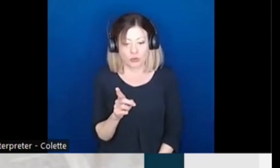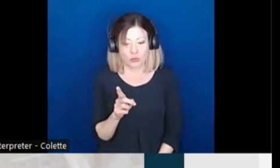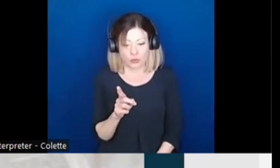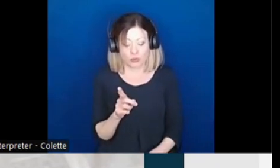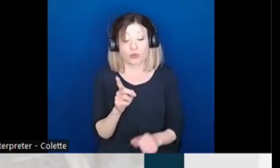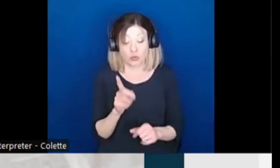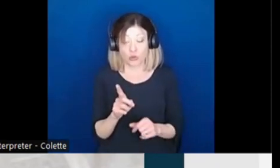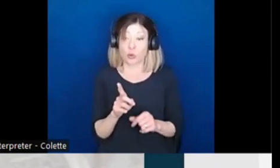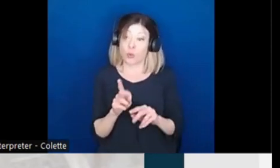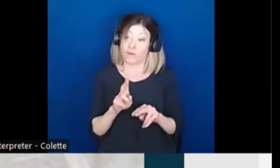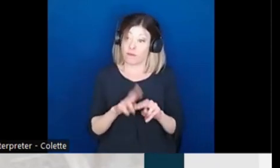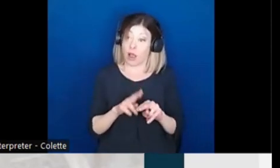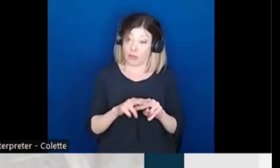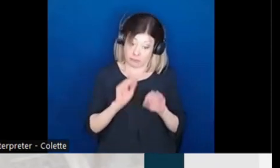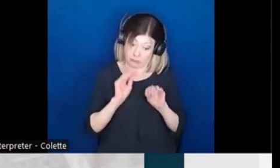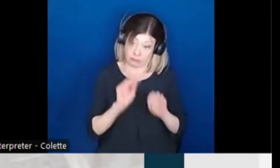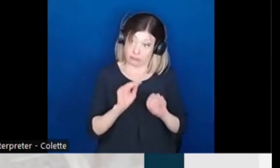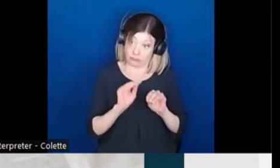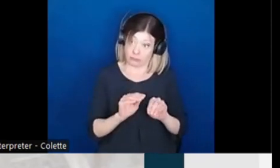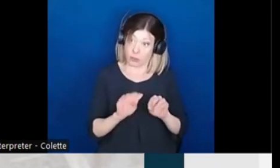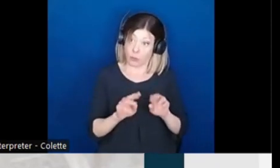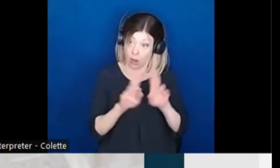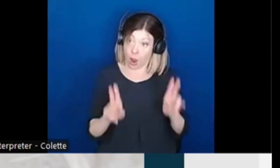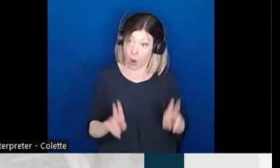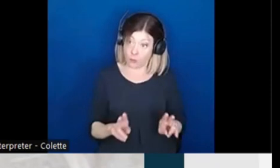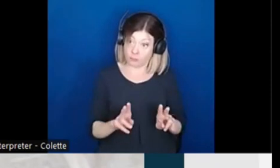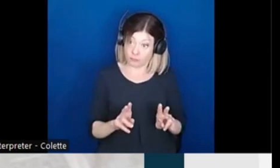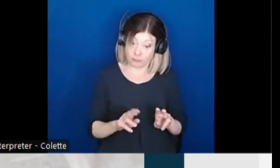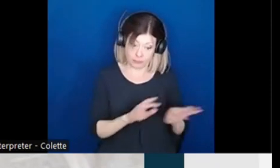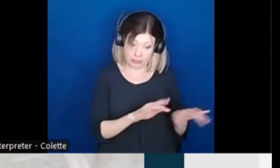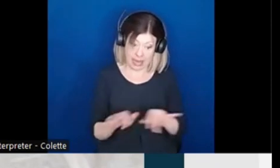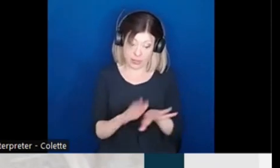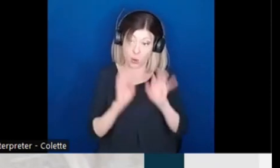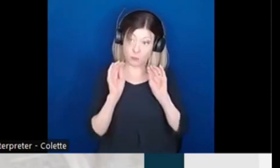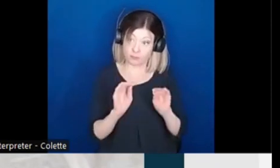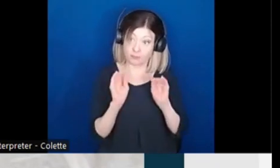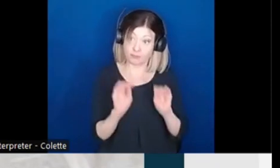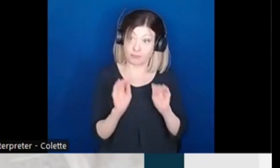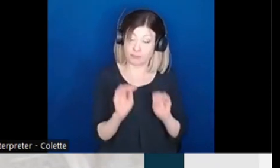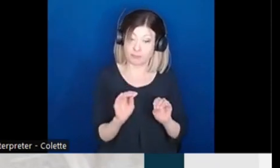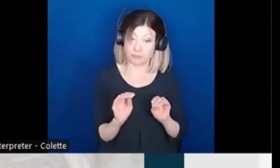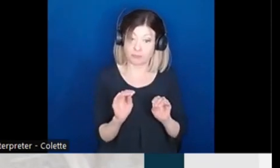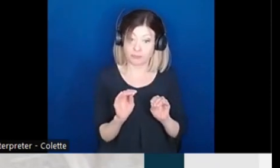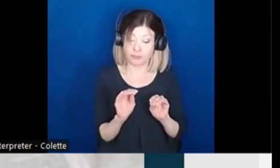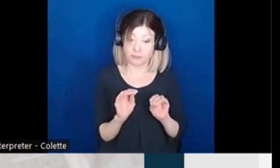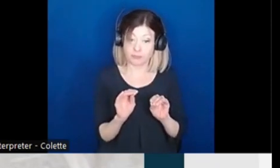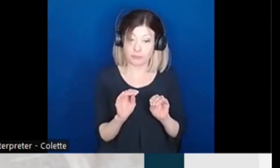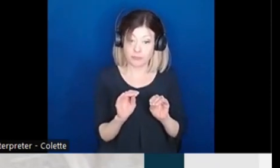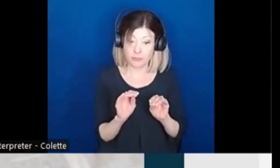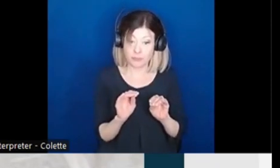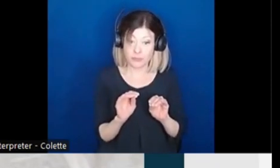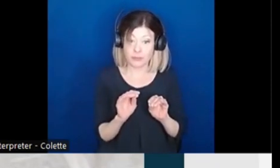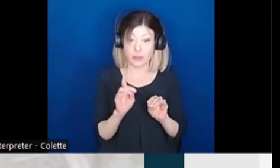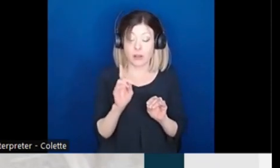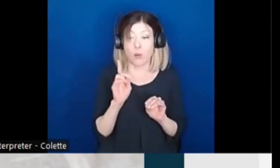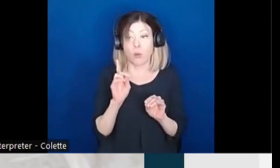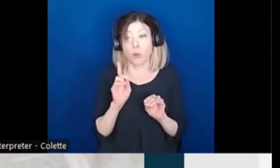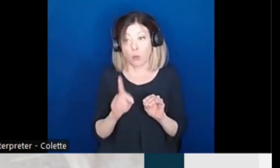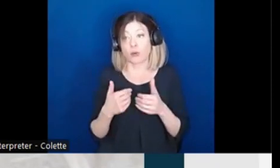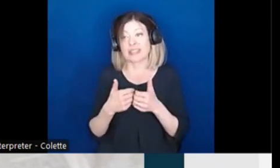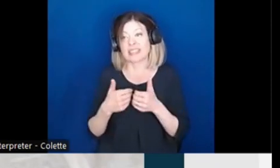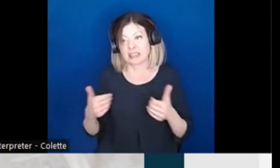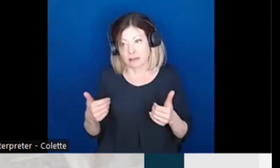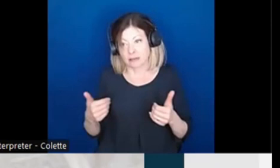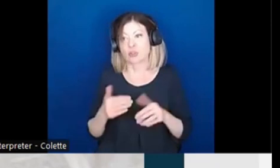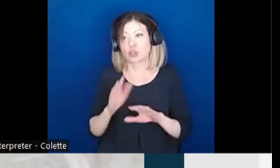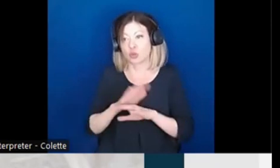largely taught at home, apart from a really awful experience that they had when they were sent away to